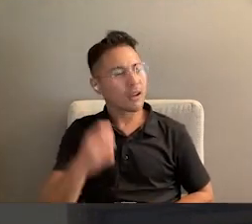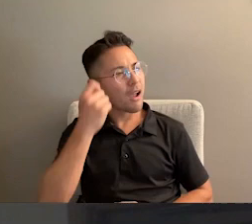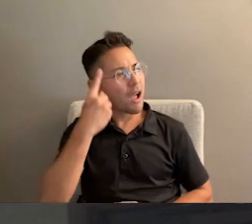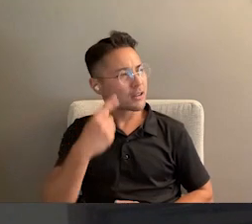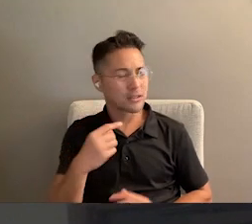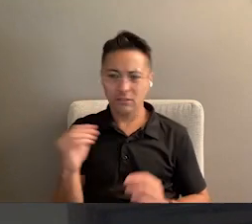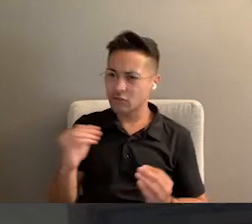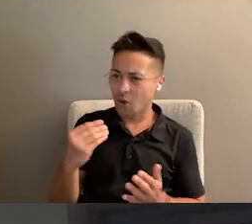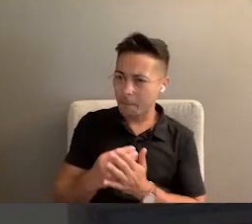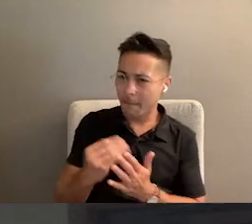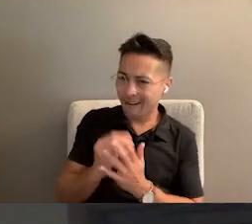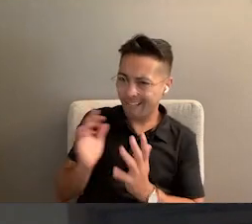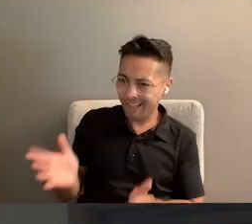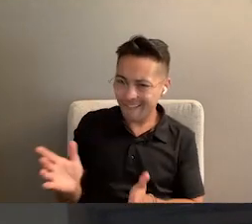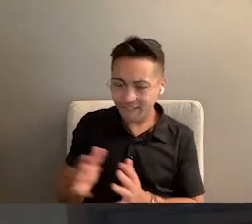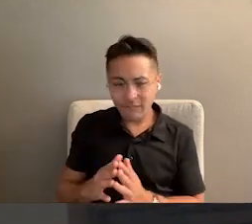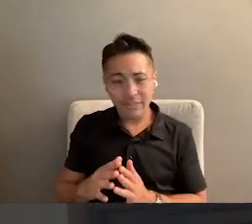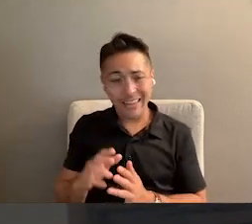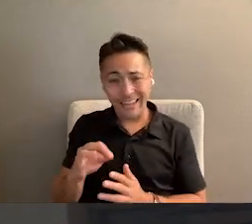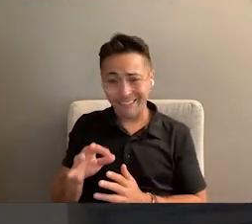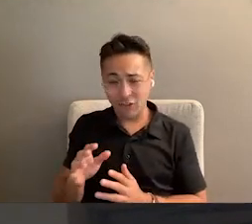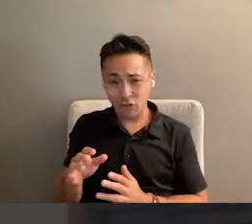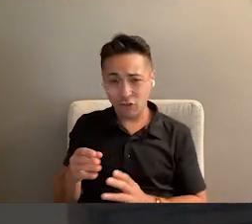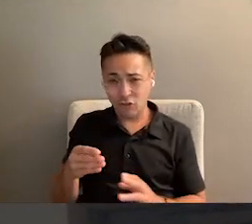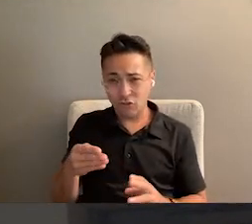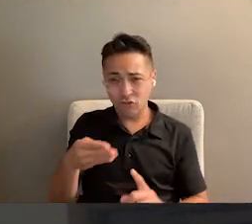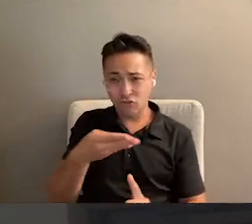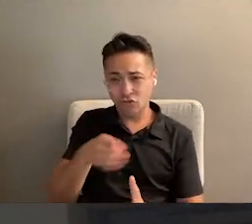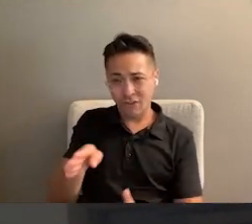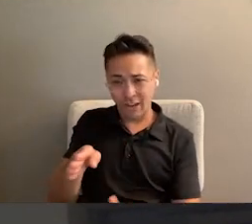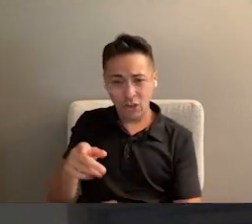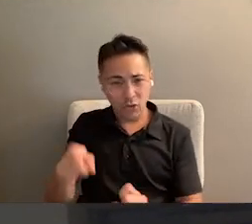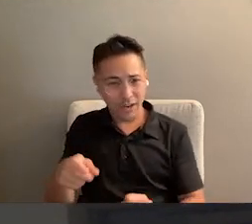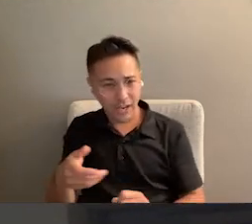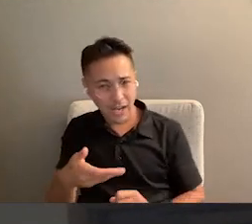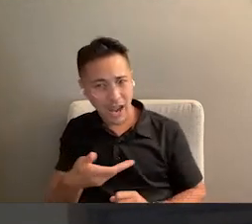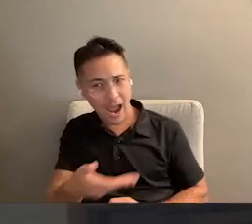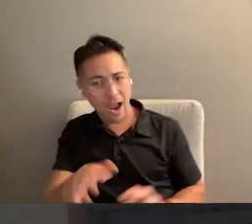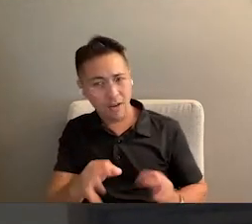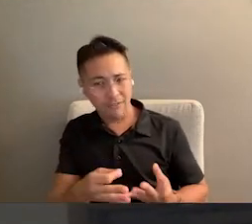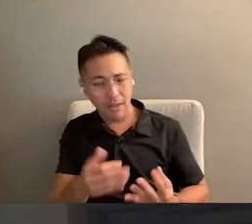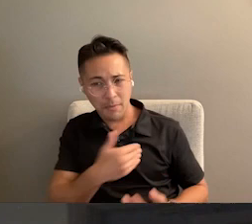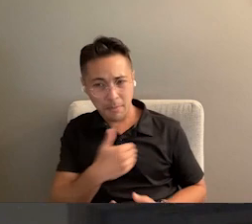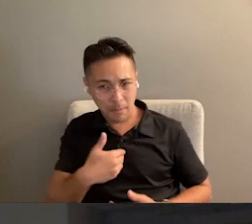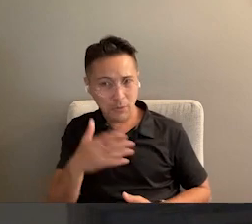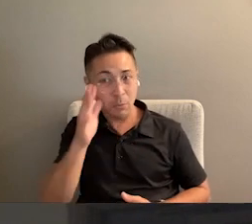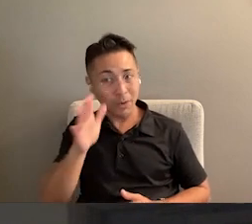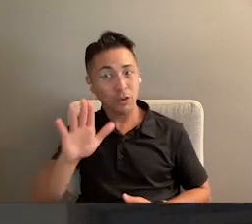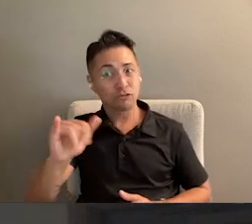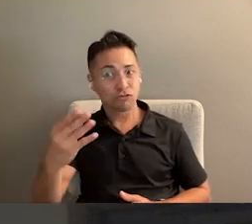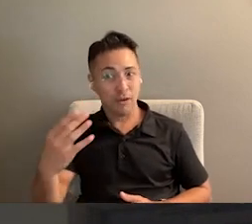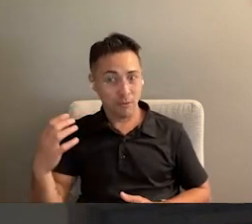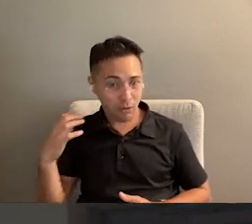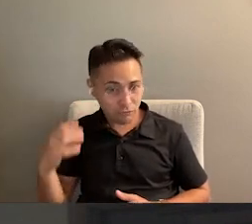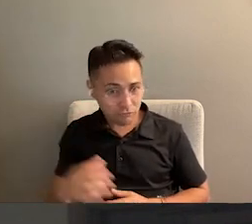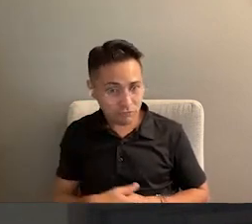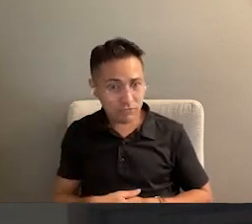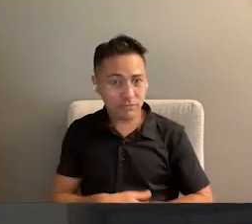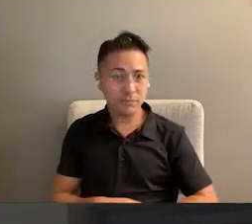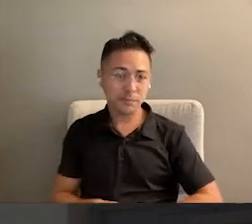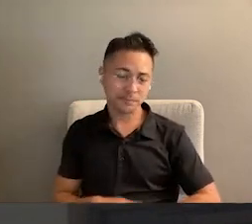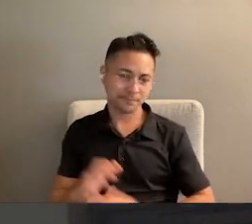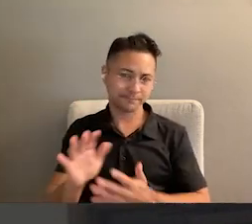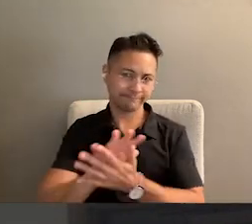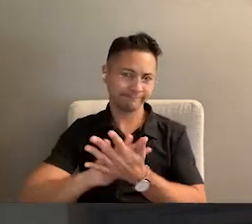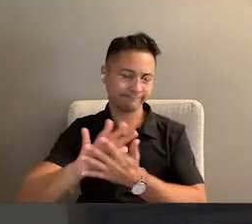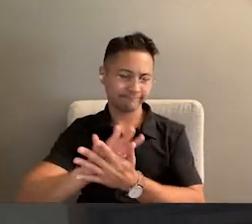spent. Then you get into the next step, taking out your waiver. And there's Gotcha. no money left. And if you direct it, you can hire a family